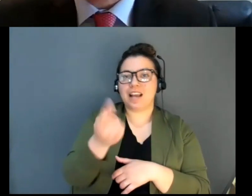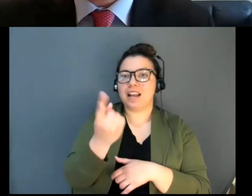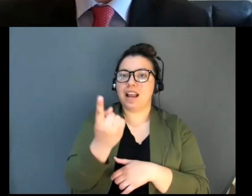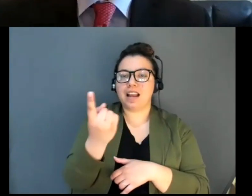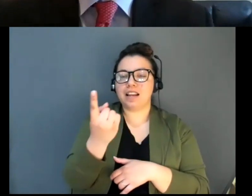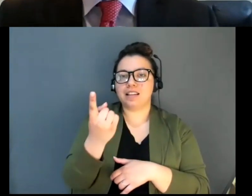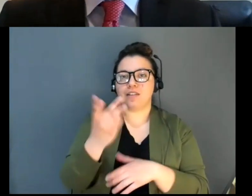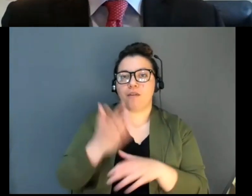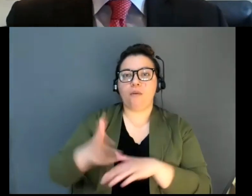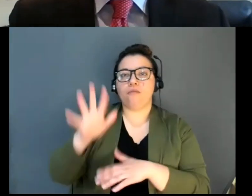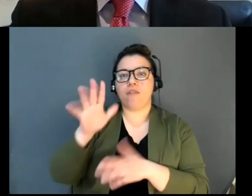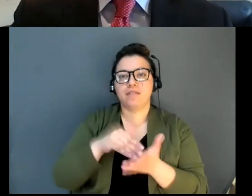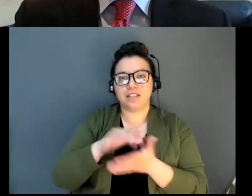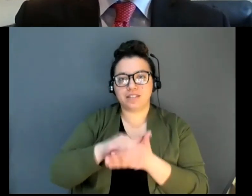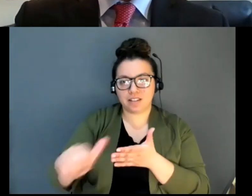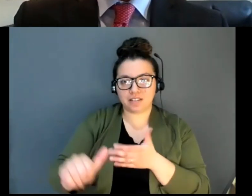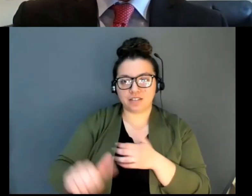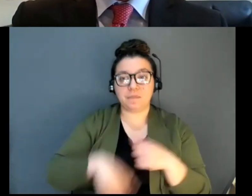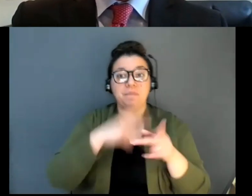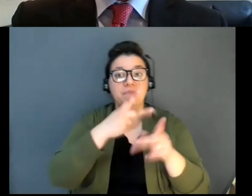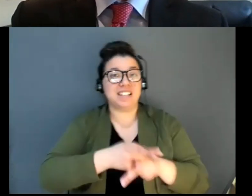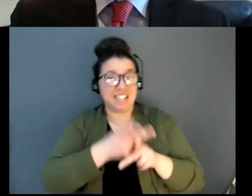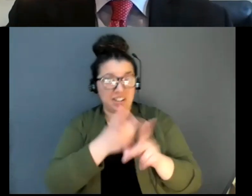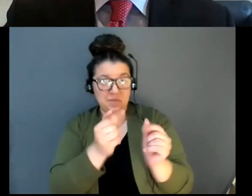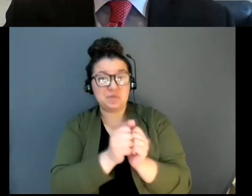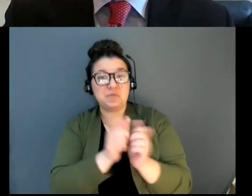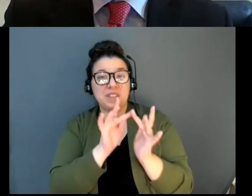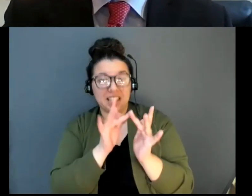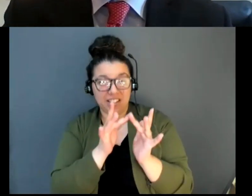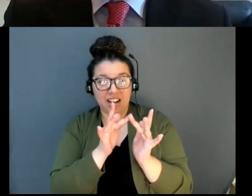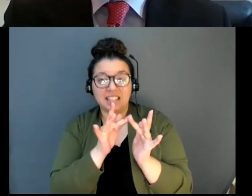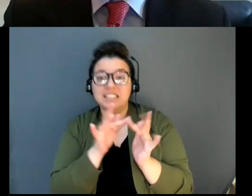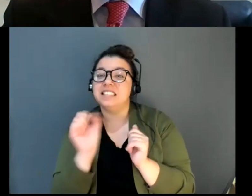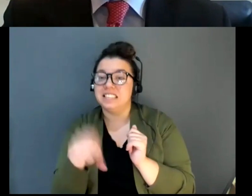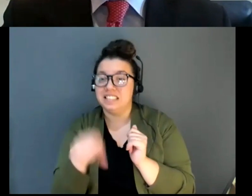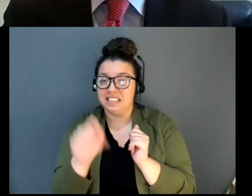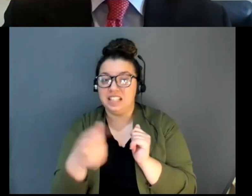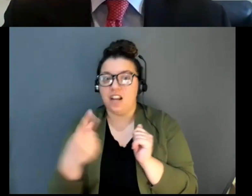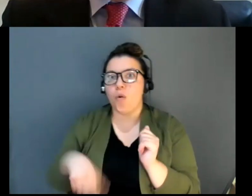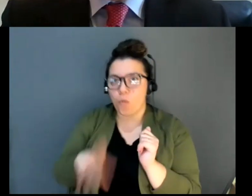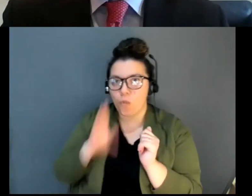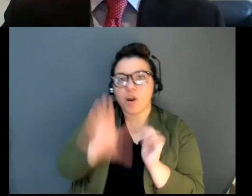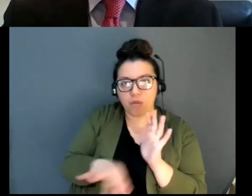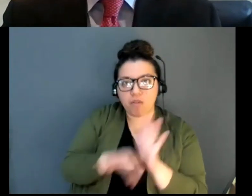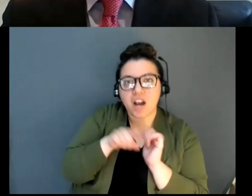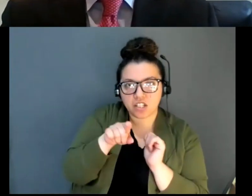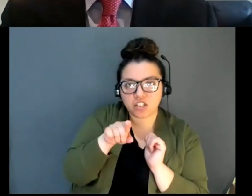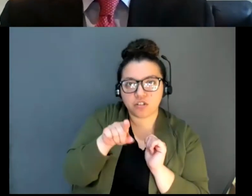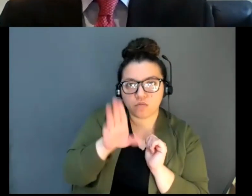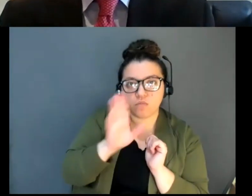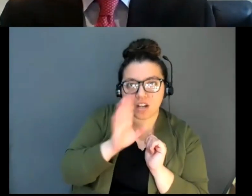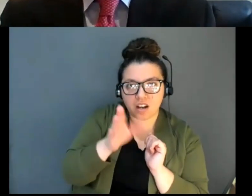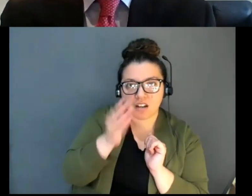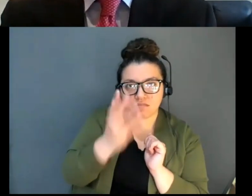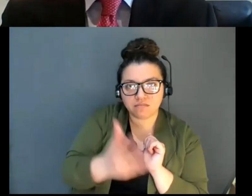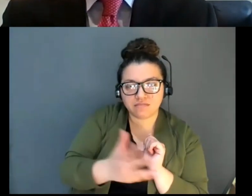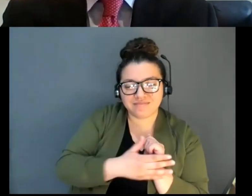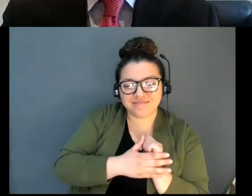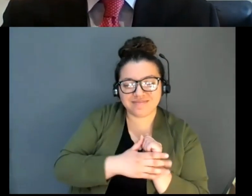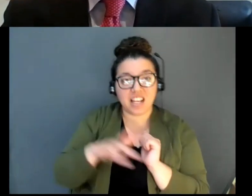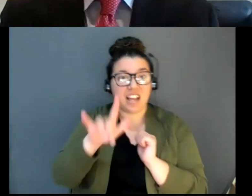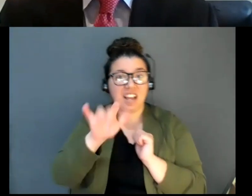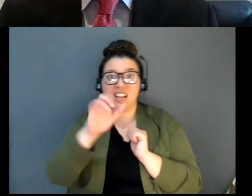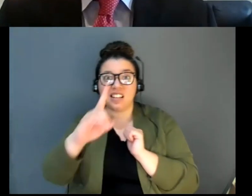Be careful what you do on the internet. Yes. We will find you. Leonard already tracked down that